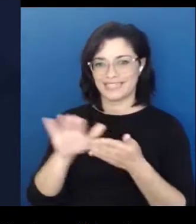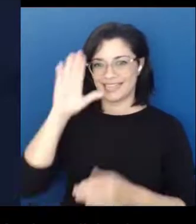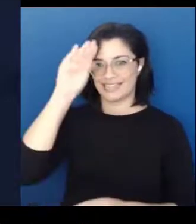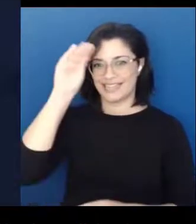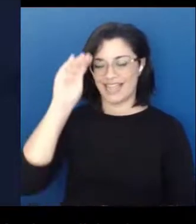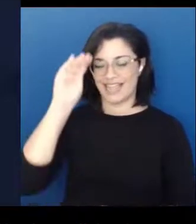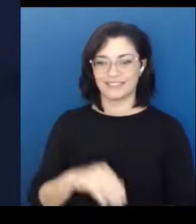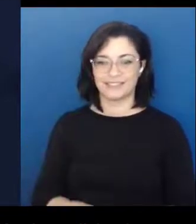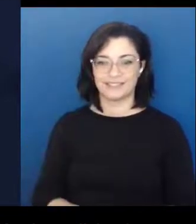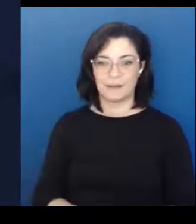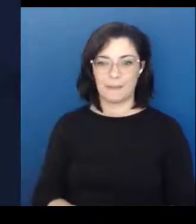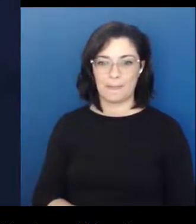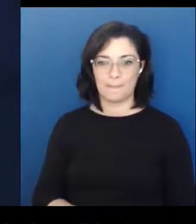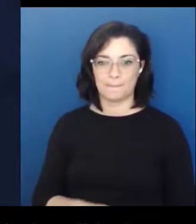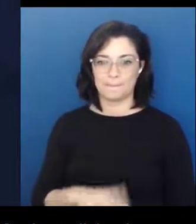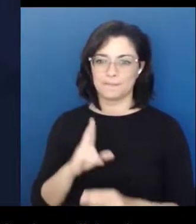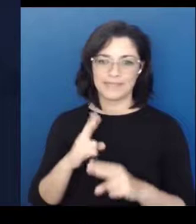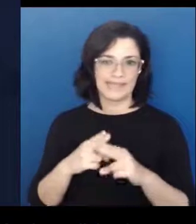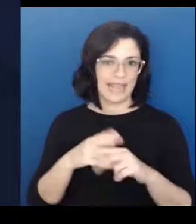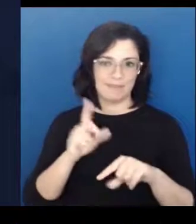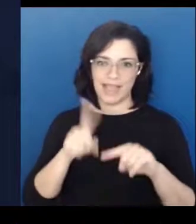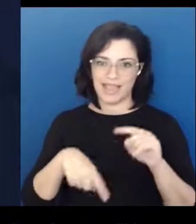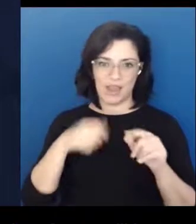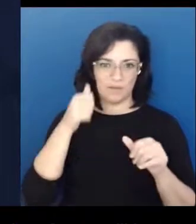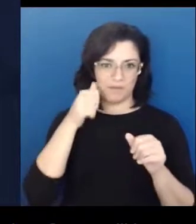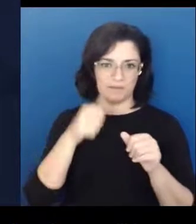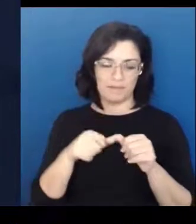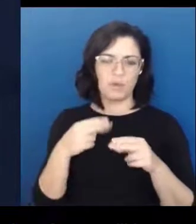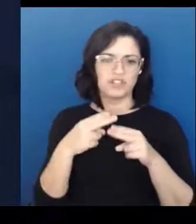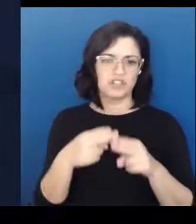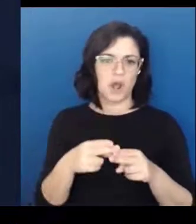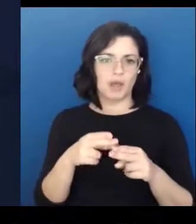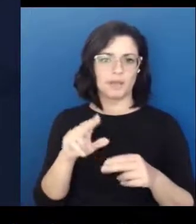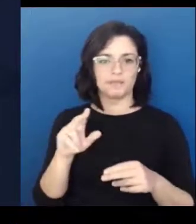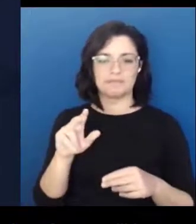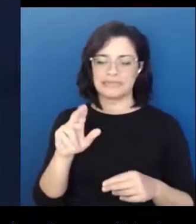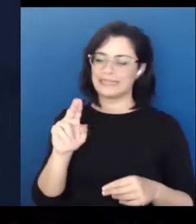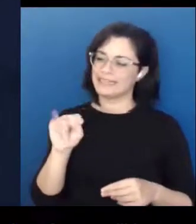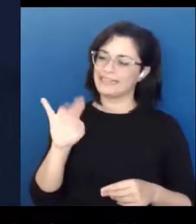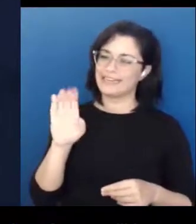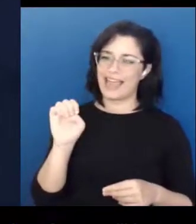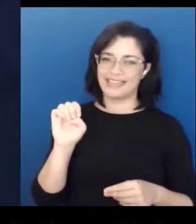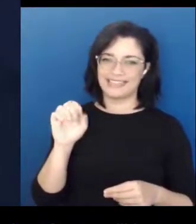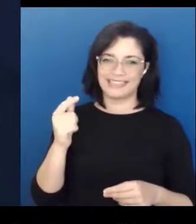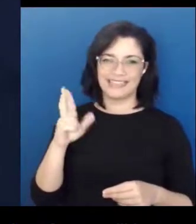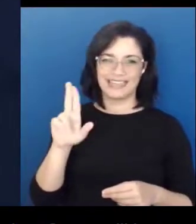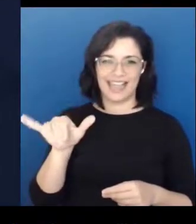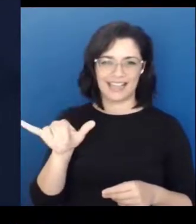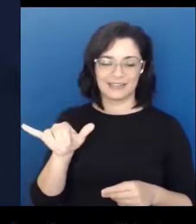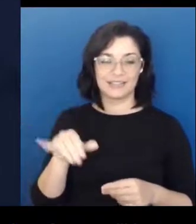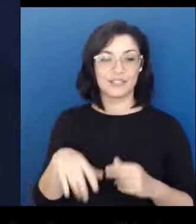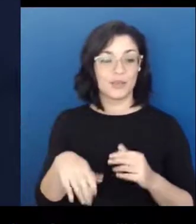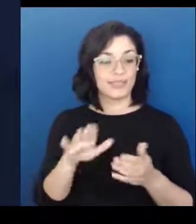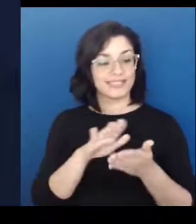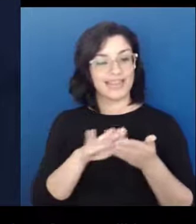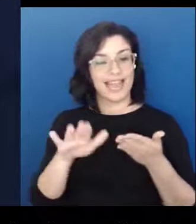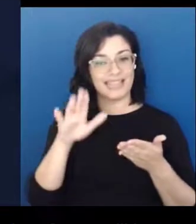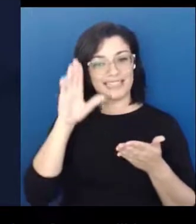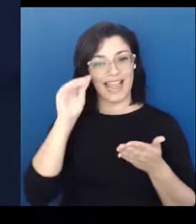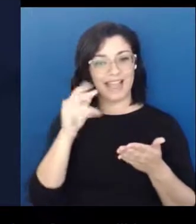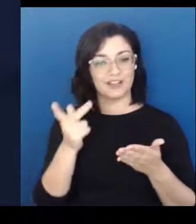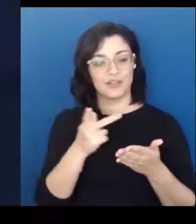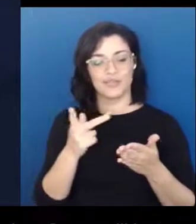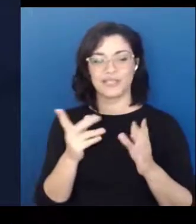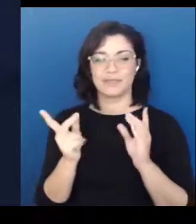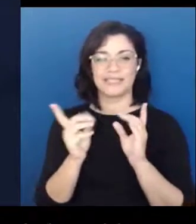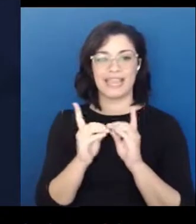him this nice guy. So this nice guy and I had been going out, and one night we went for a walk along the